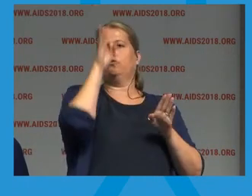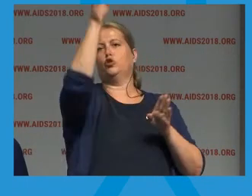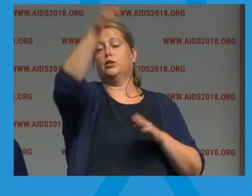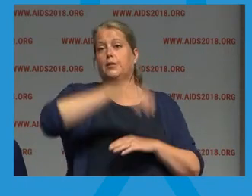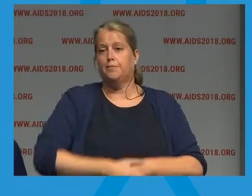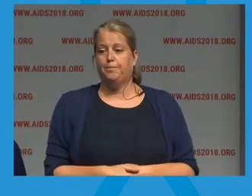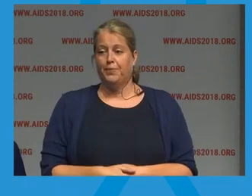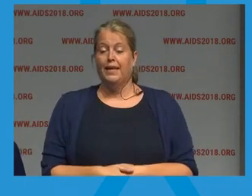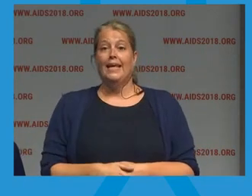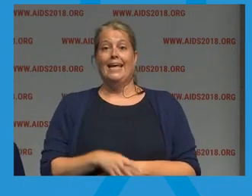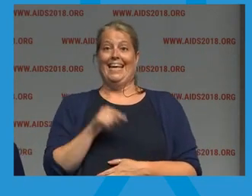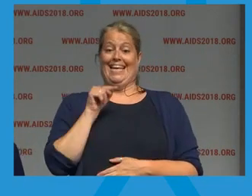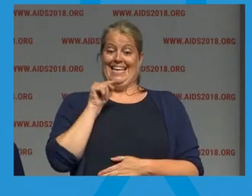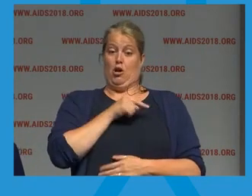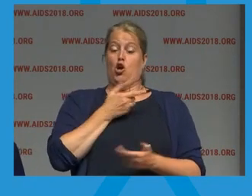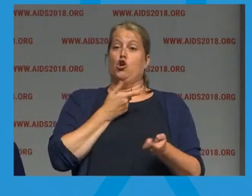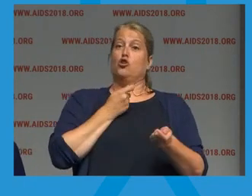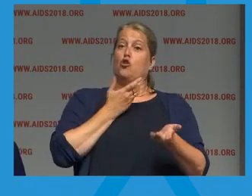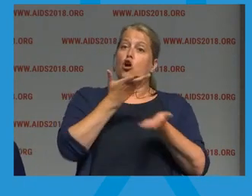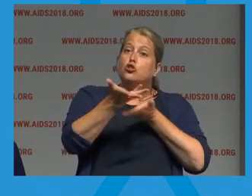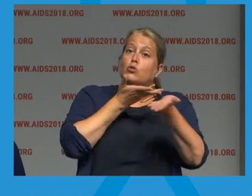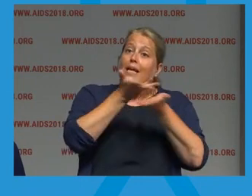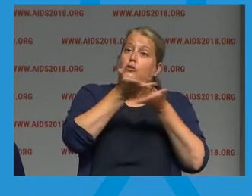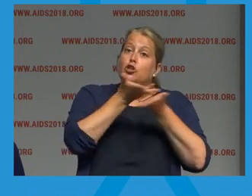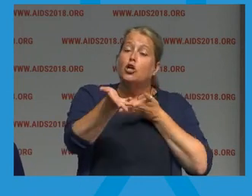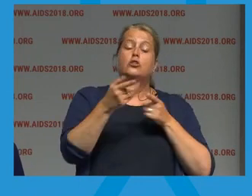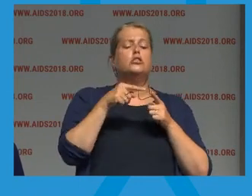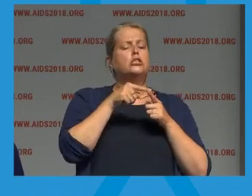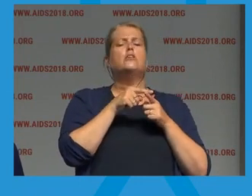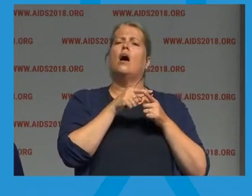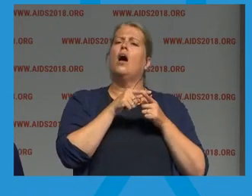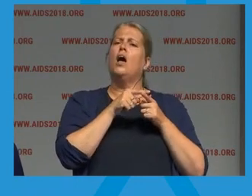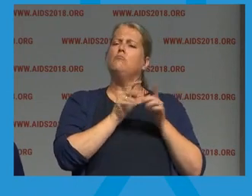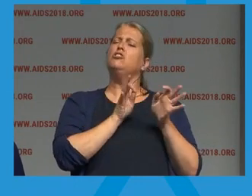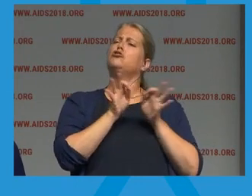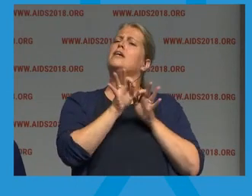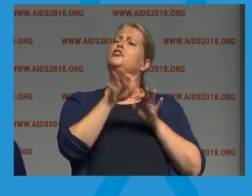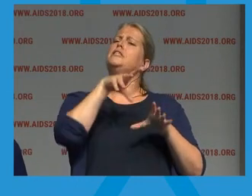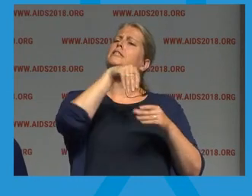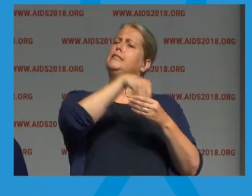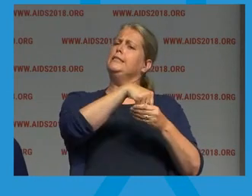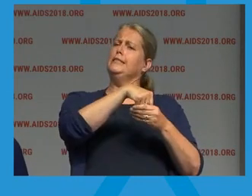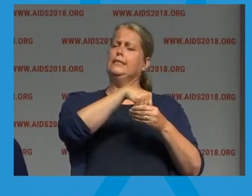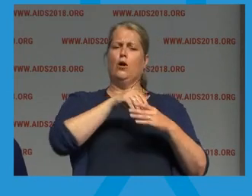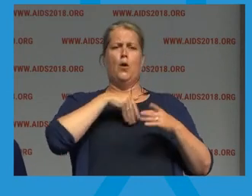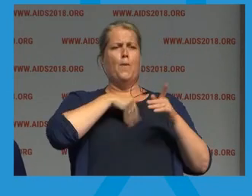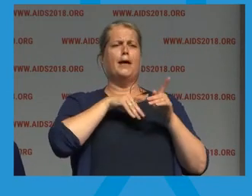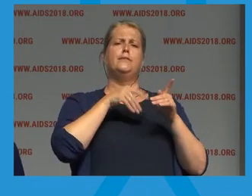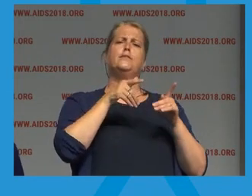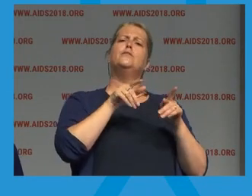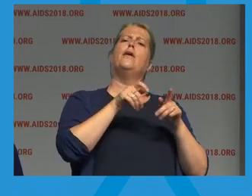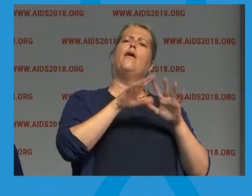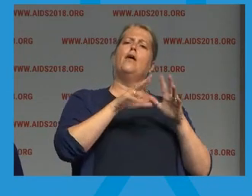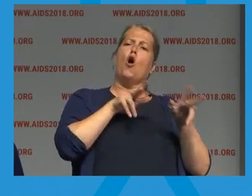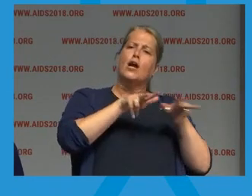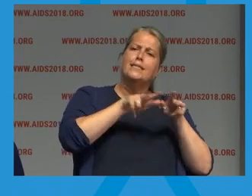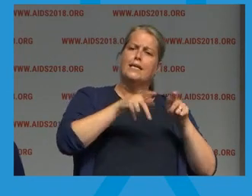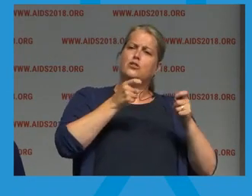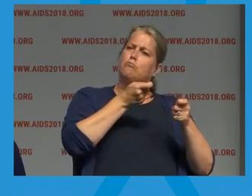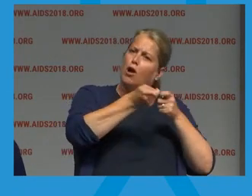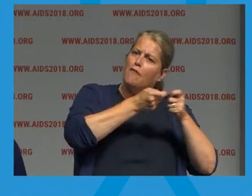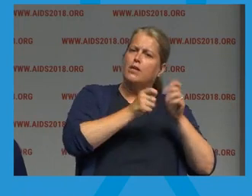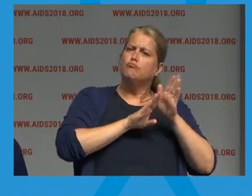provincial consultations held will form part of the strategy to improve organizational governance. This process